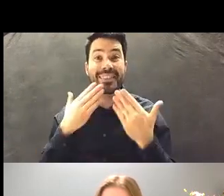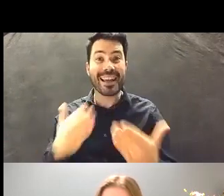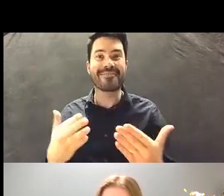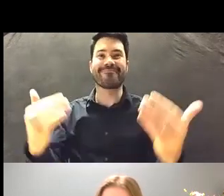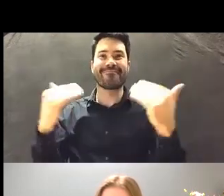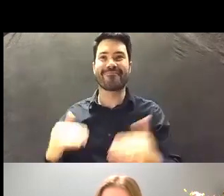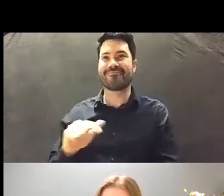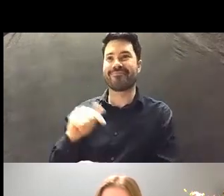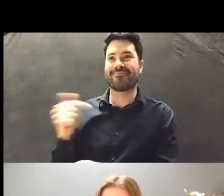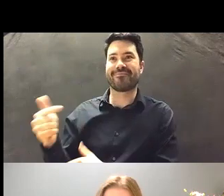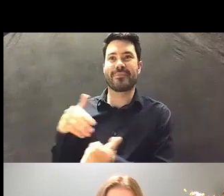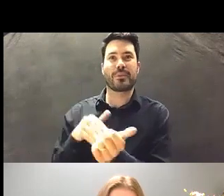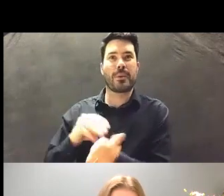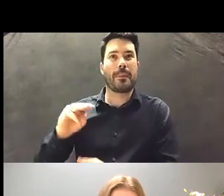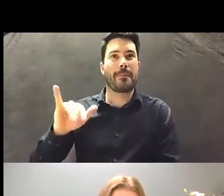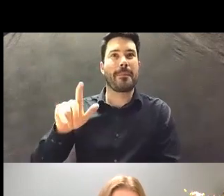Dr. David Miller.